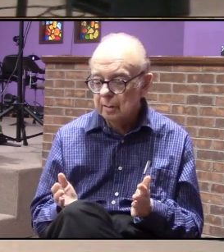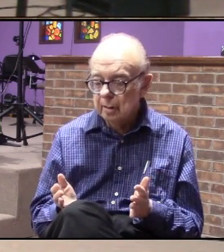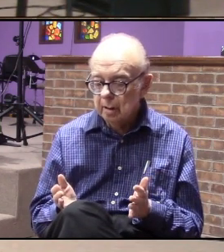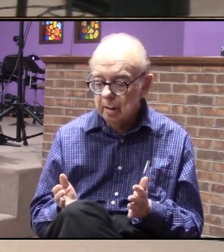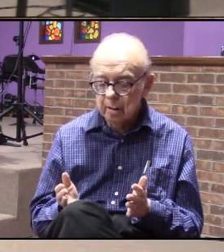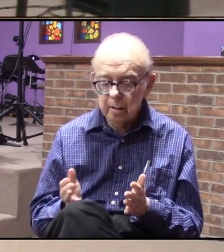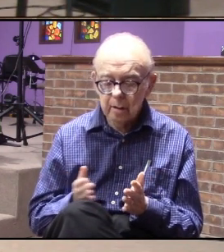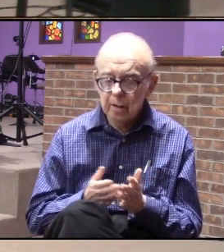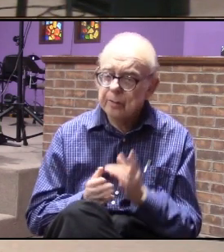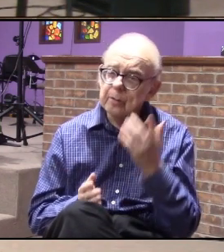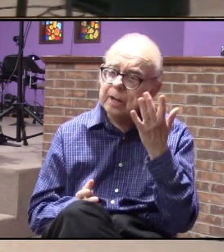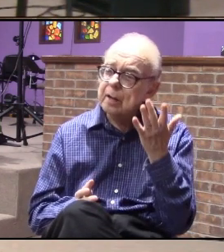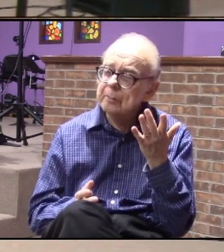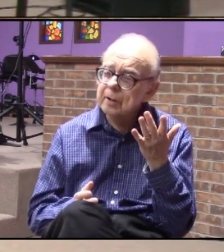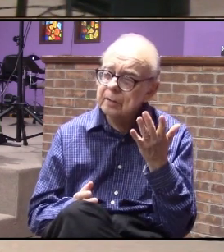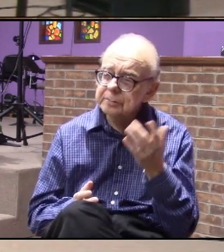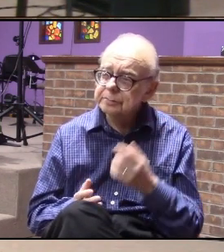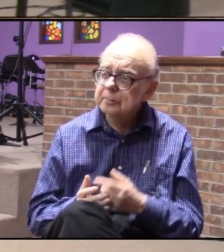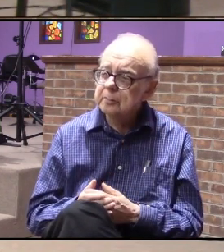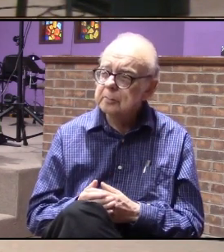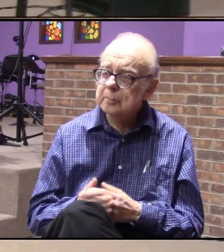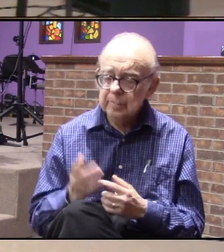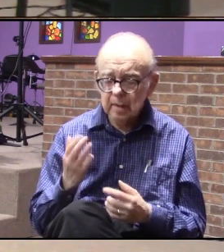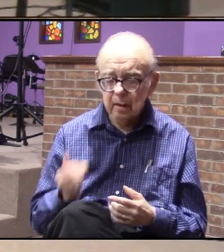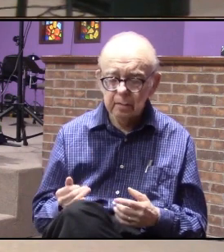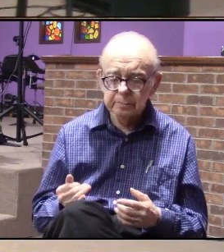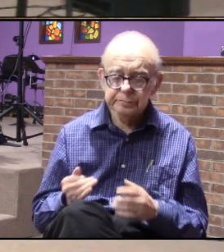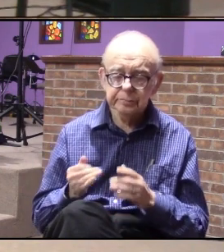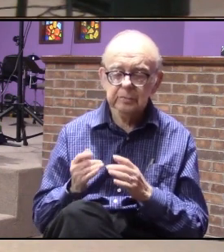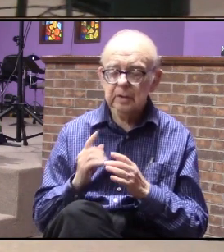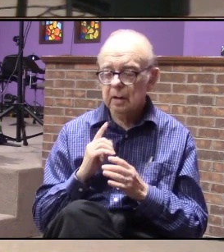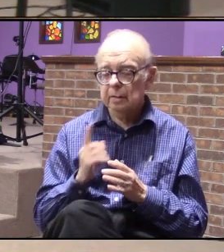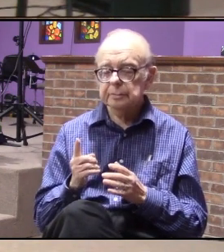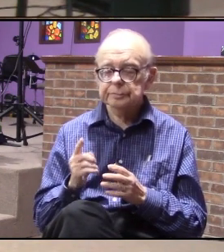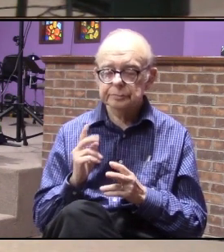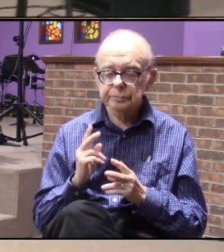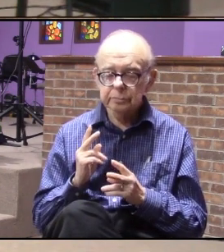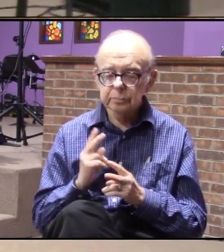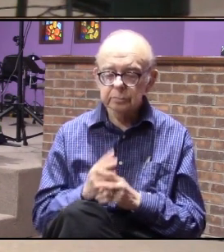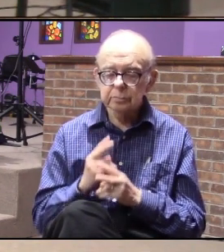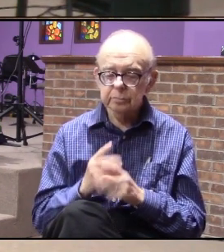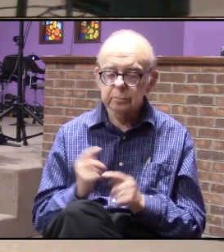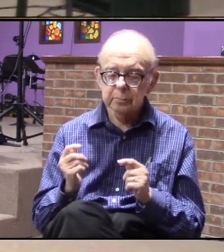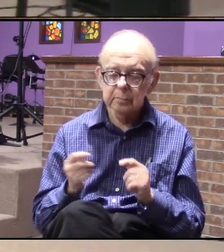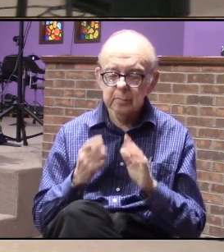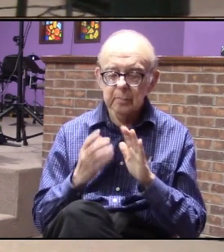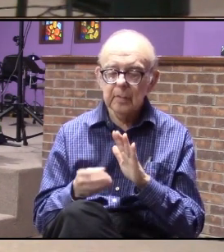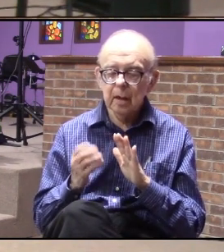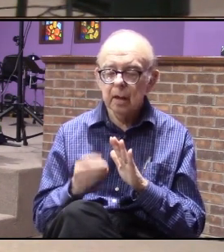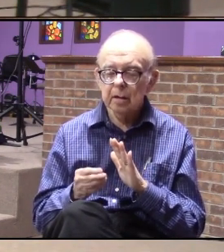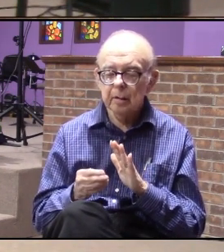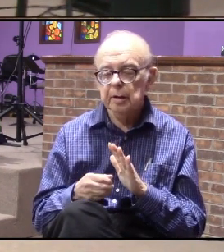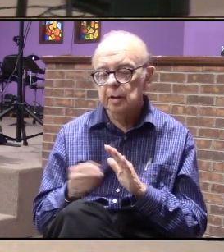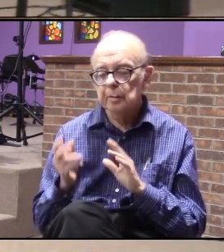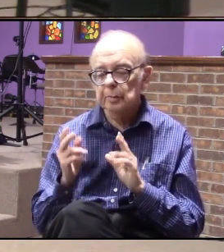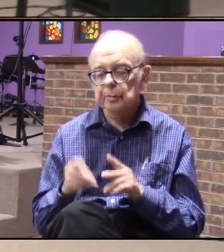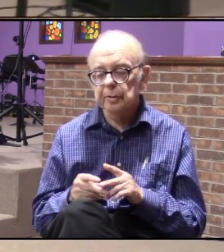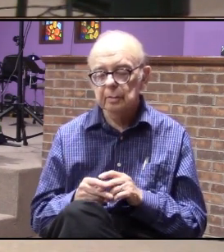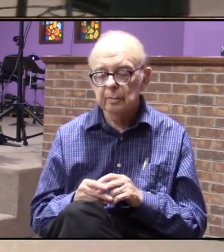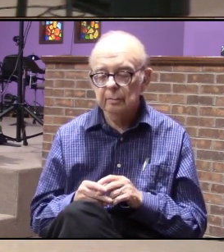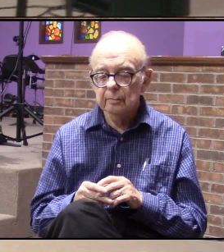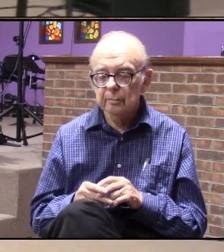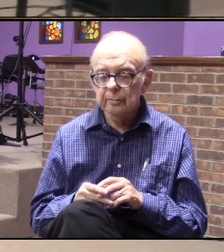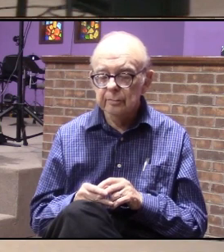Through him. So why is it that we keep trying to imitate somebody else